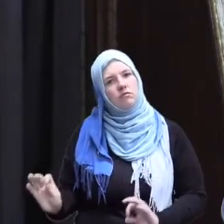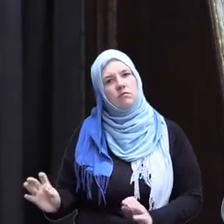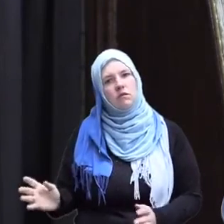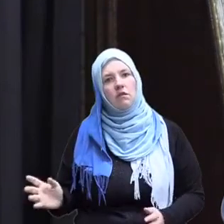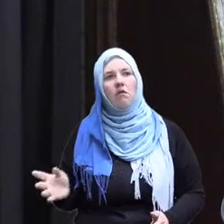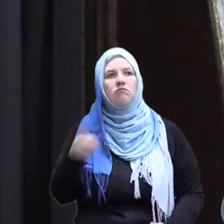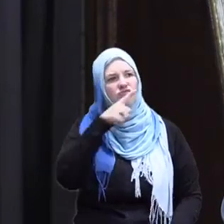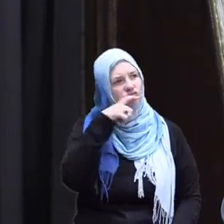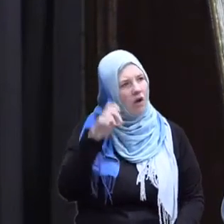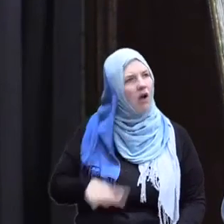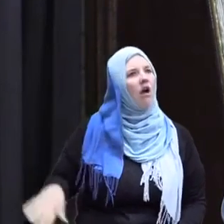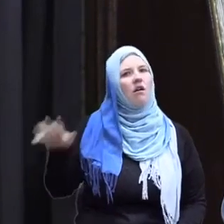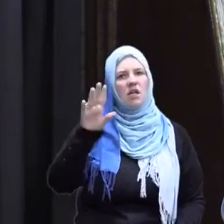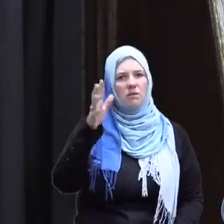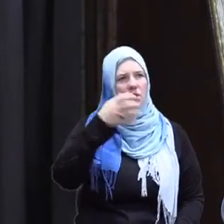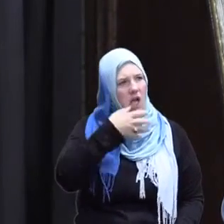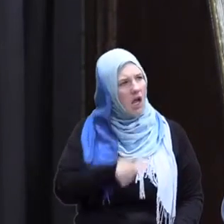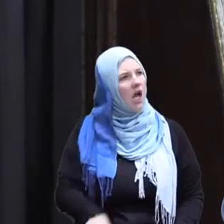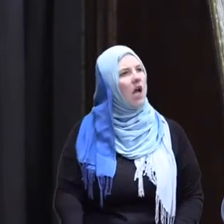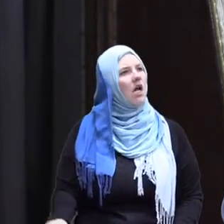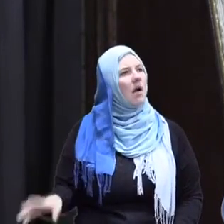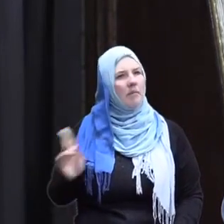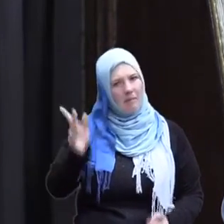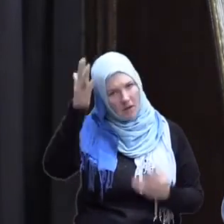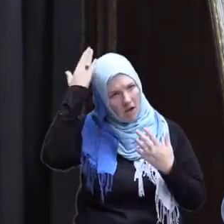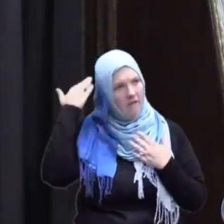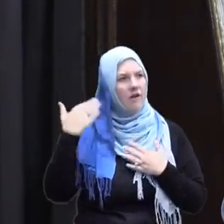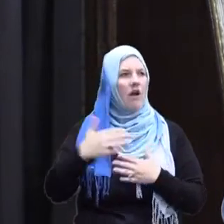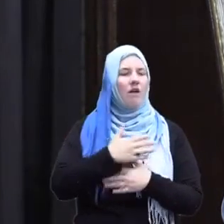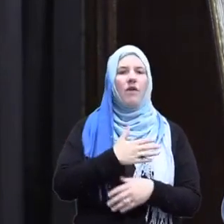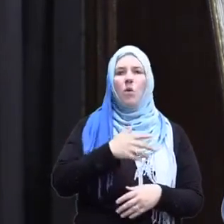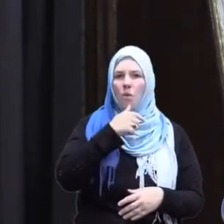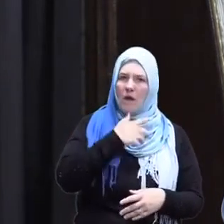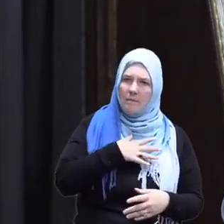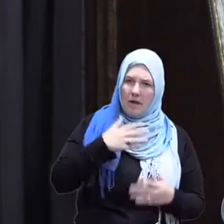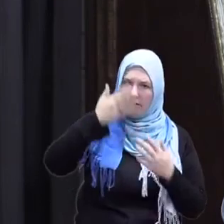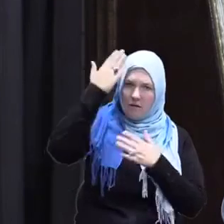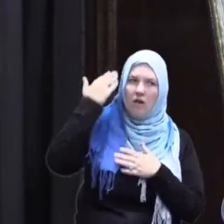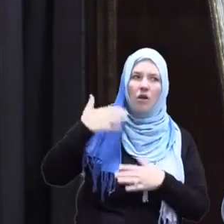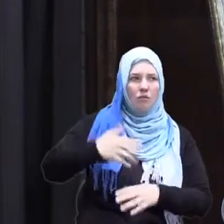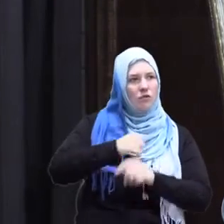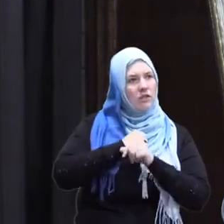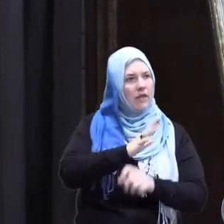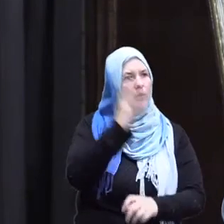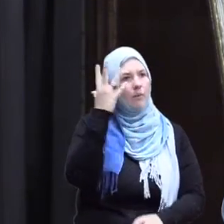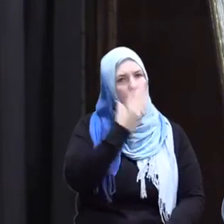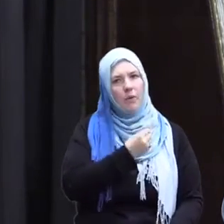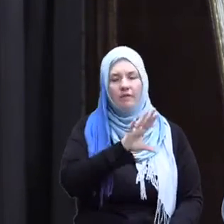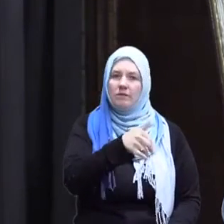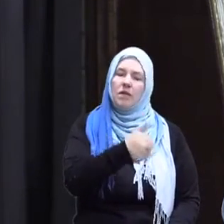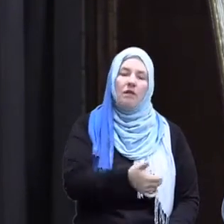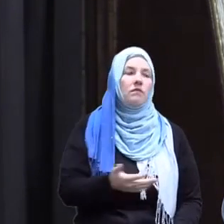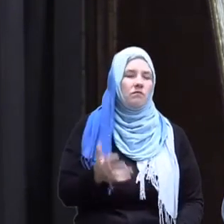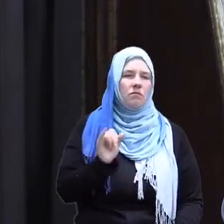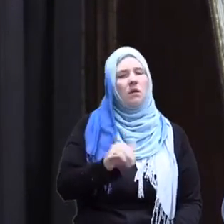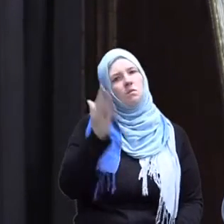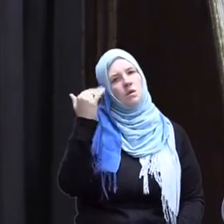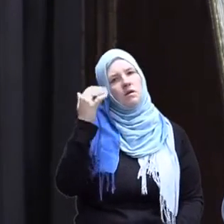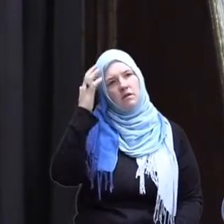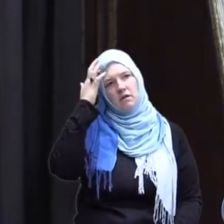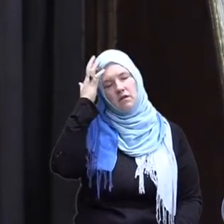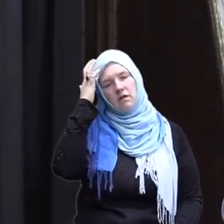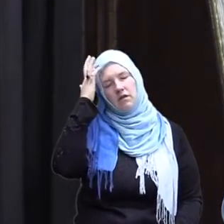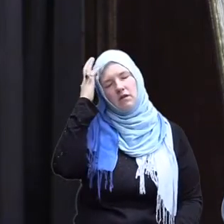was the desert, it was hot, people need to cover, women need to cover to protect their beauty and themselves. So it